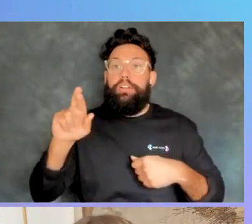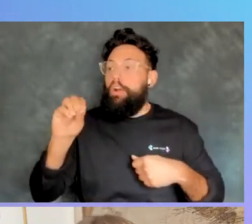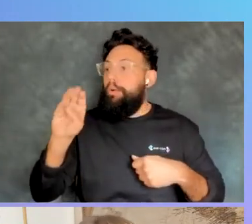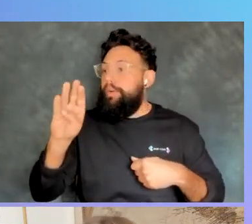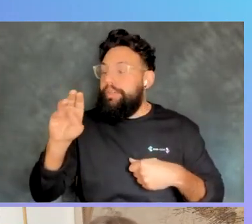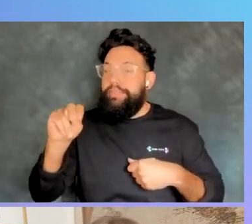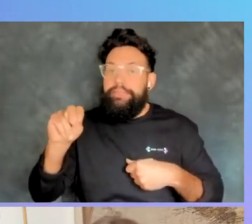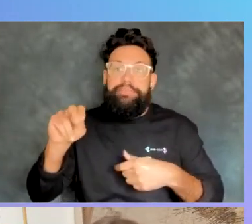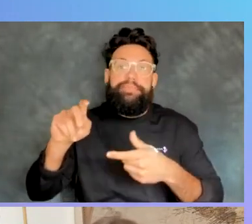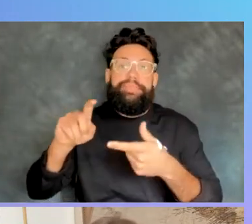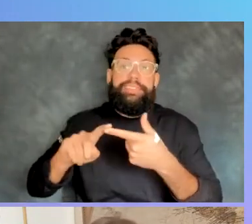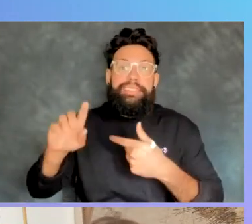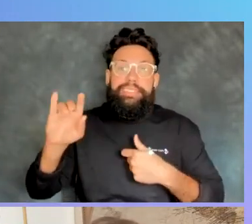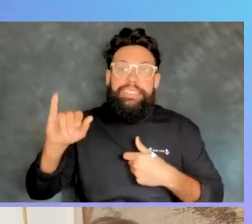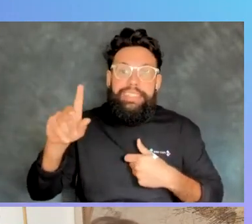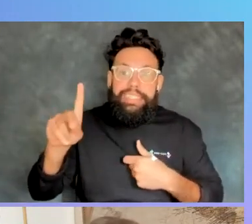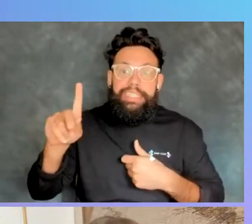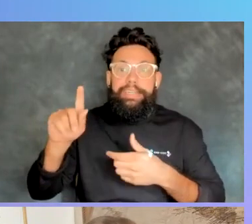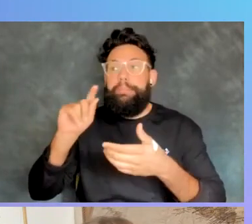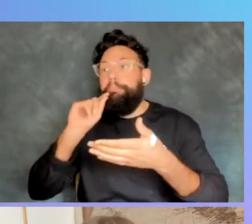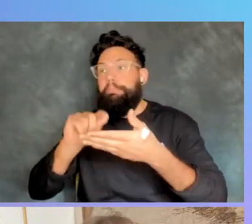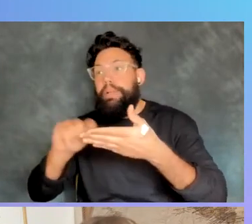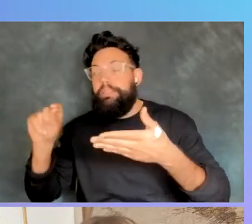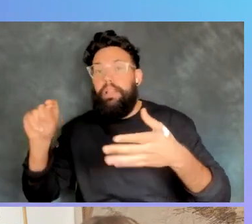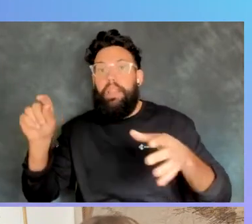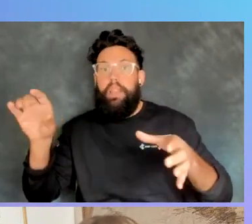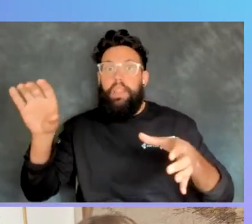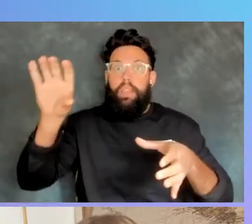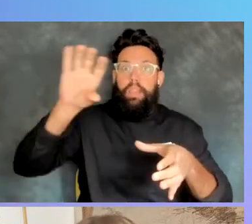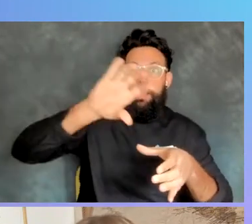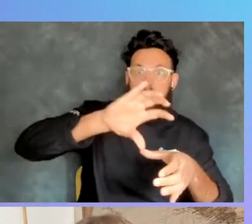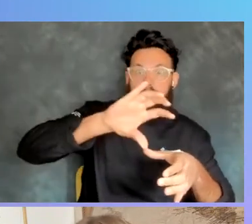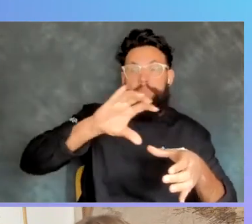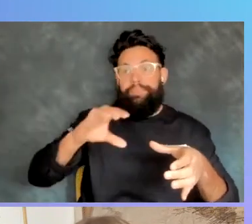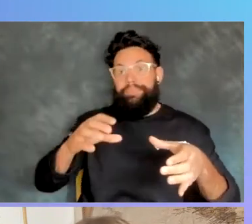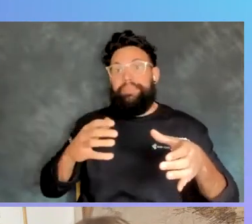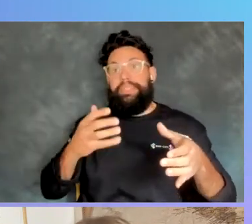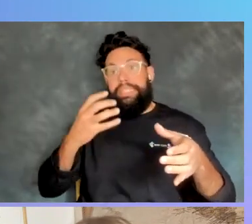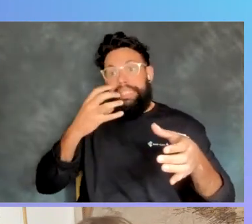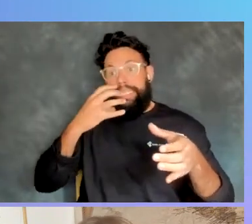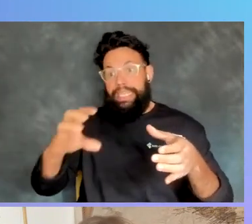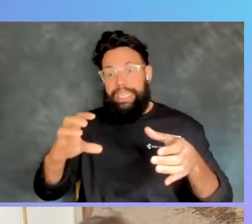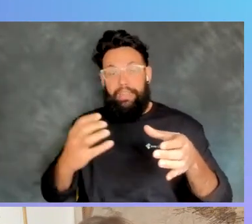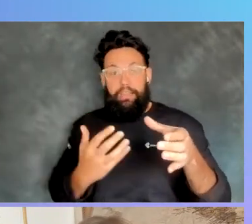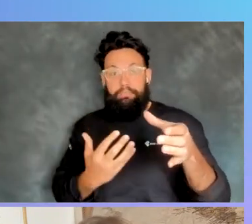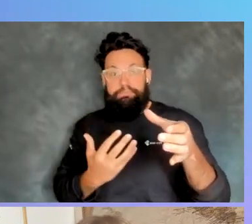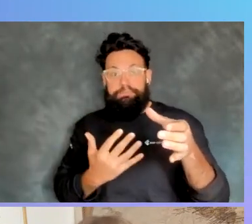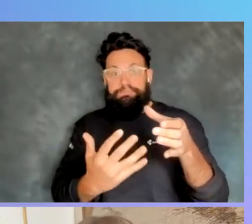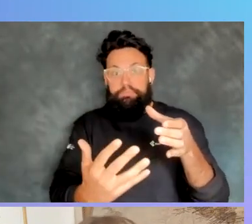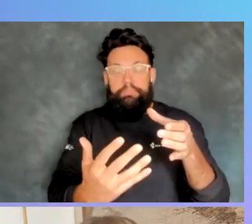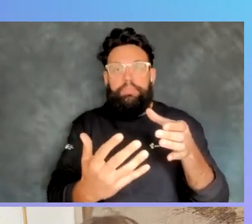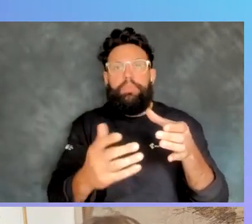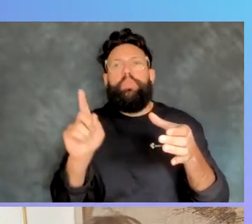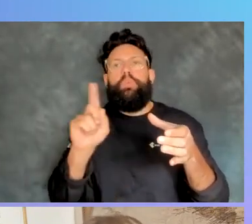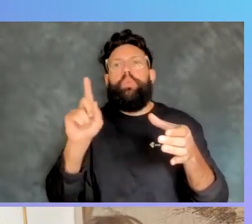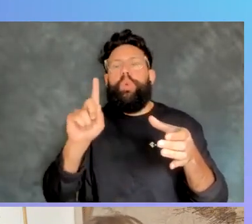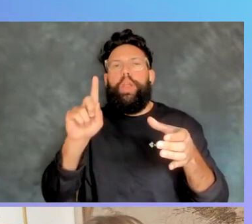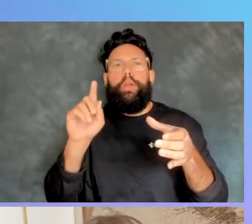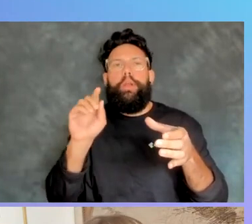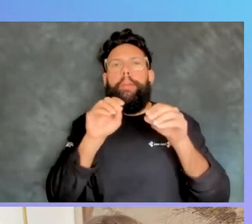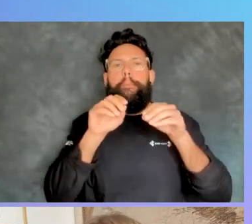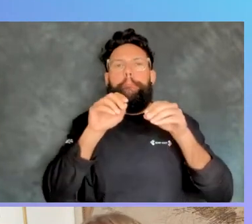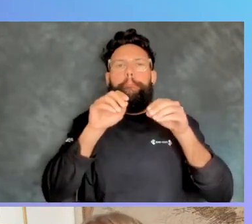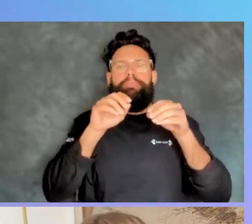lead, and then you expose it to heat, all of those areas of carbon are going to puff up. We expose the paper to